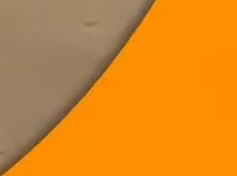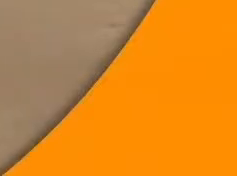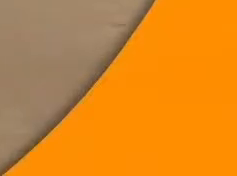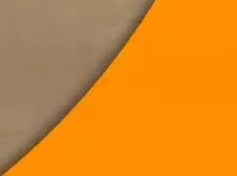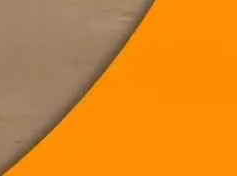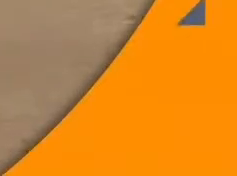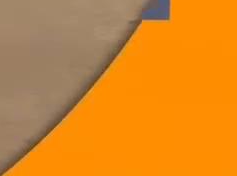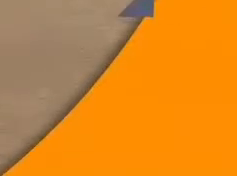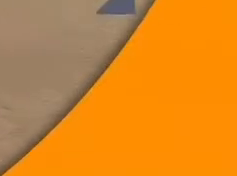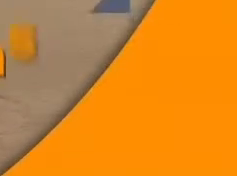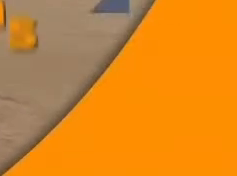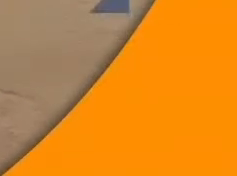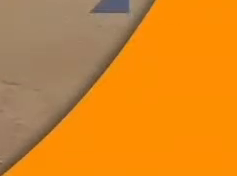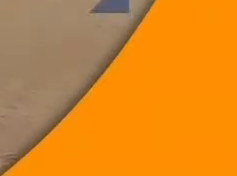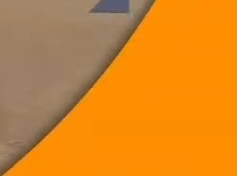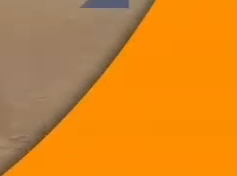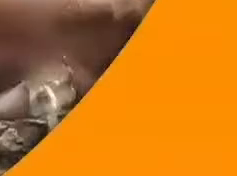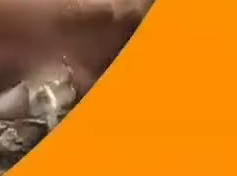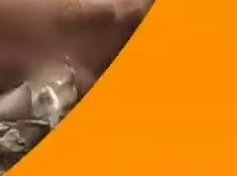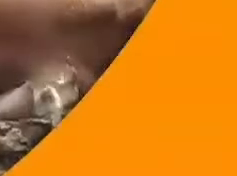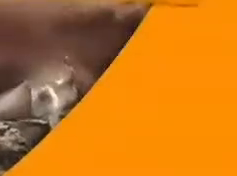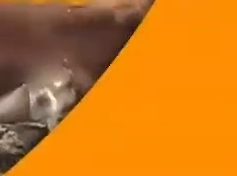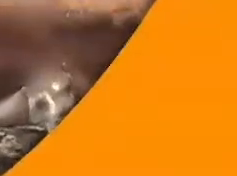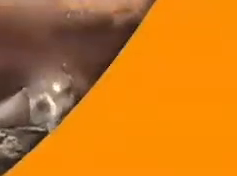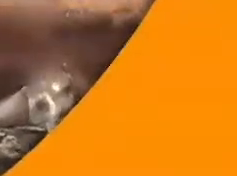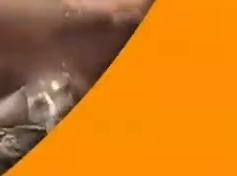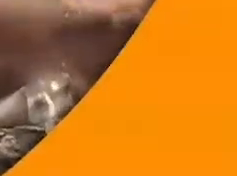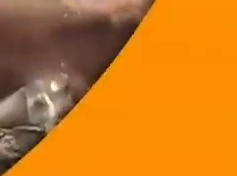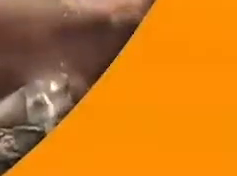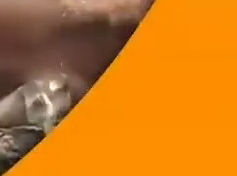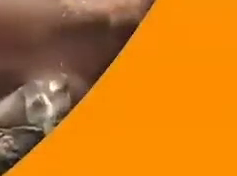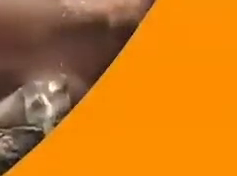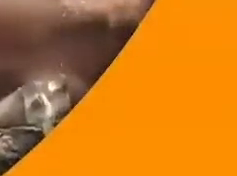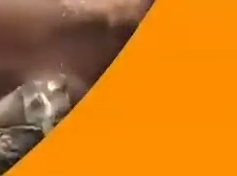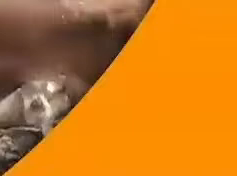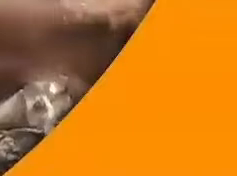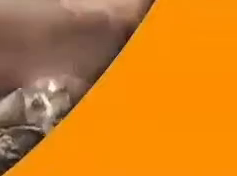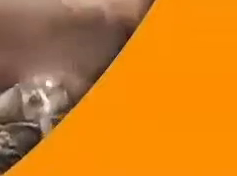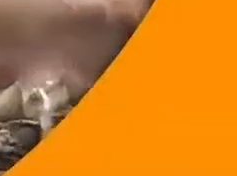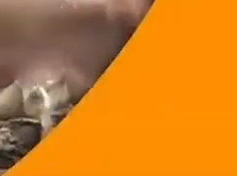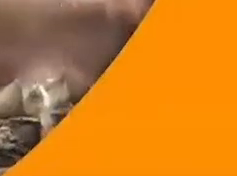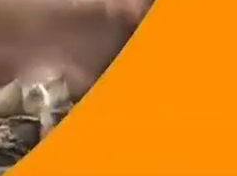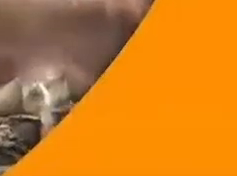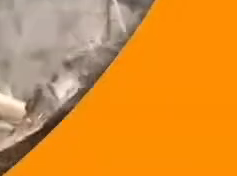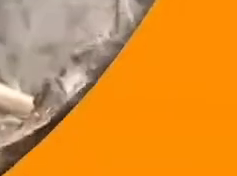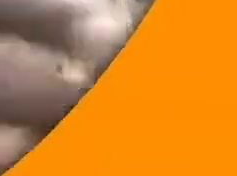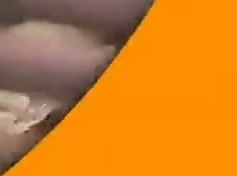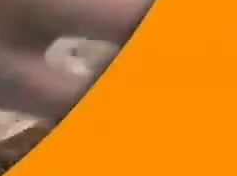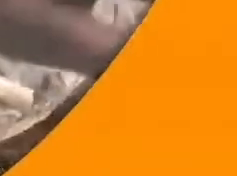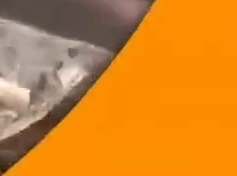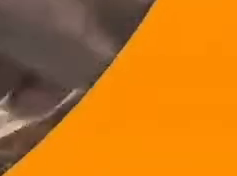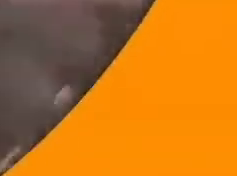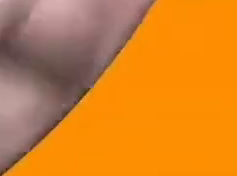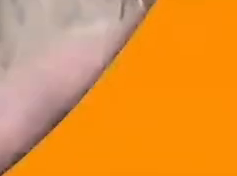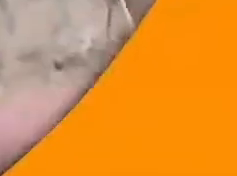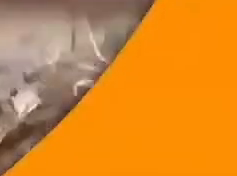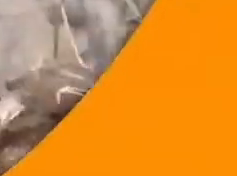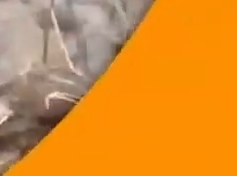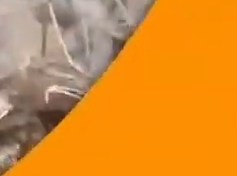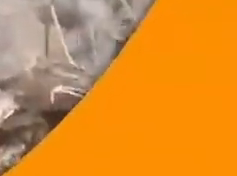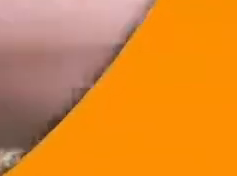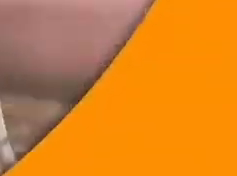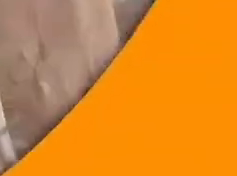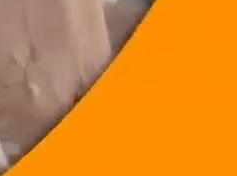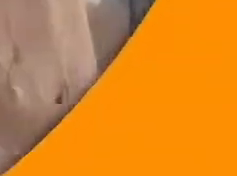There is a lot that happens around the world we cannot control, but when we know where the affected are, we can stretch